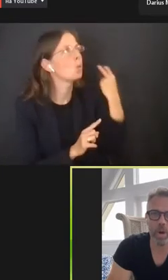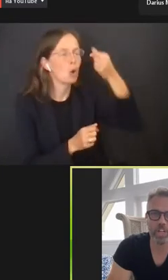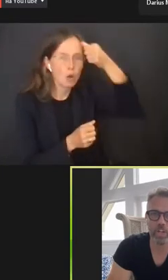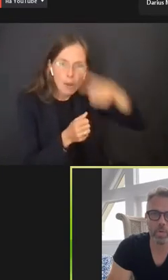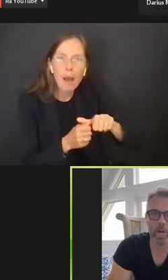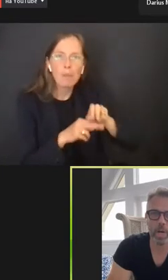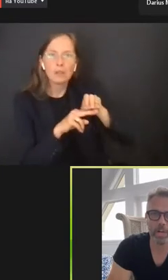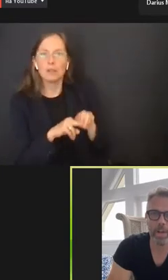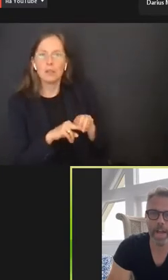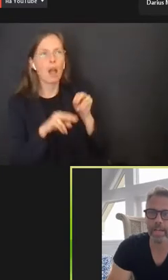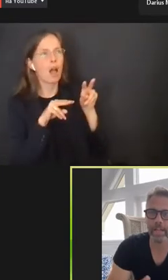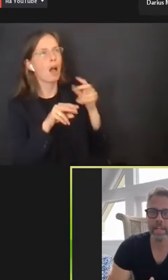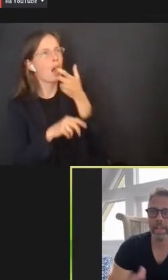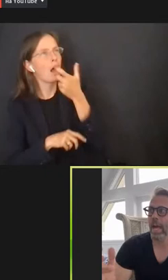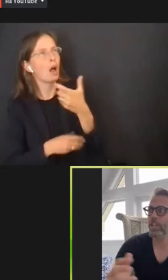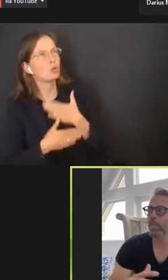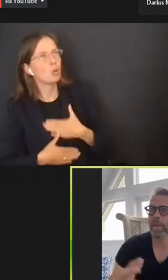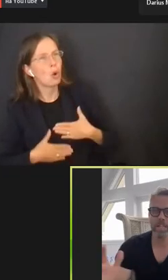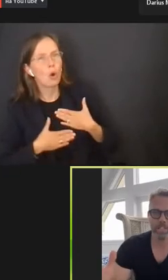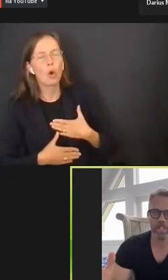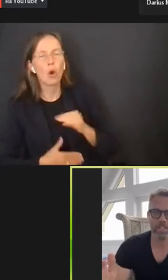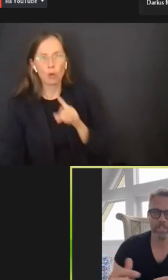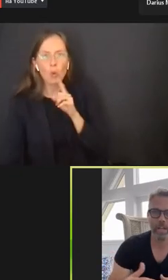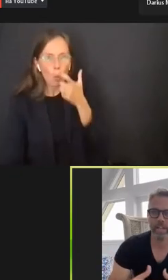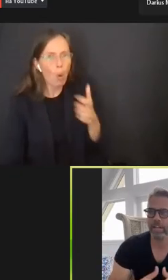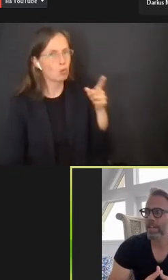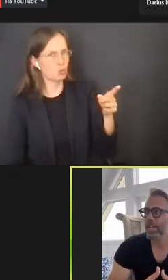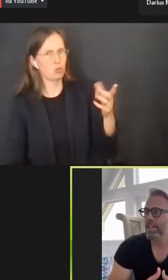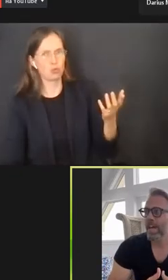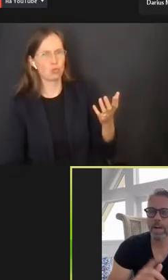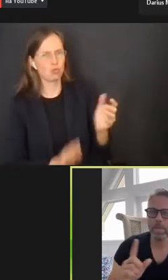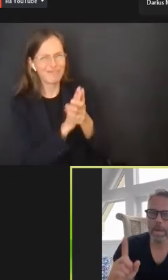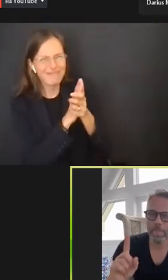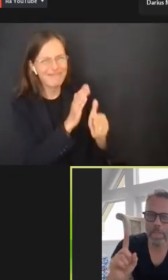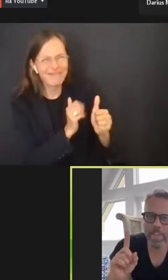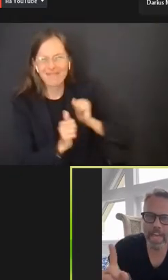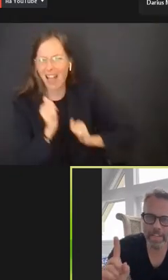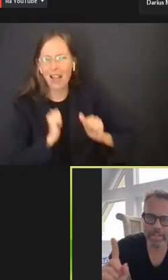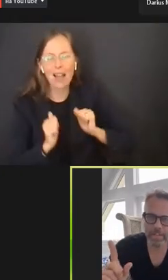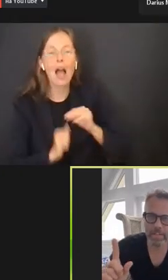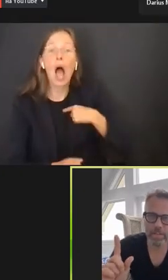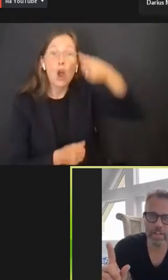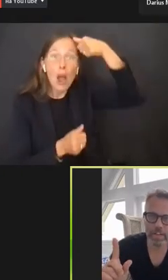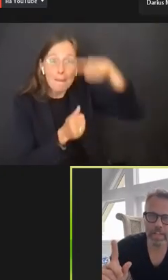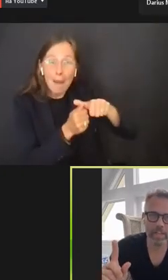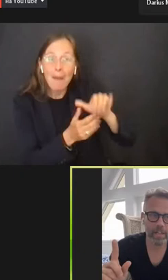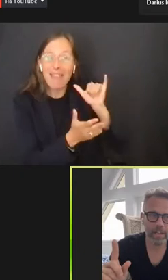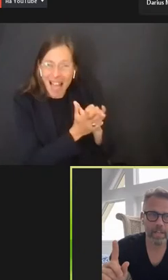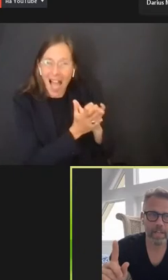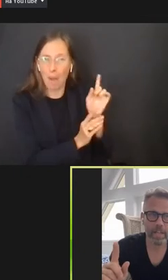it and watching you kind of at your best in this, like, and I remember then